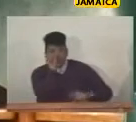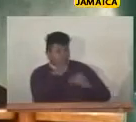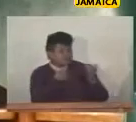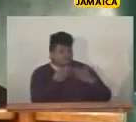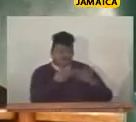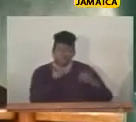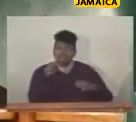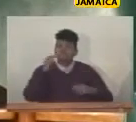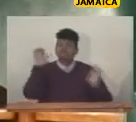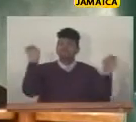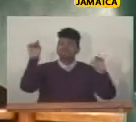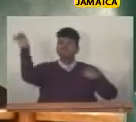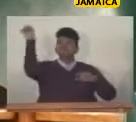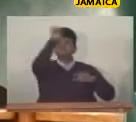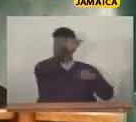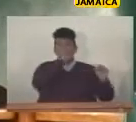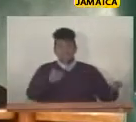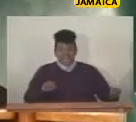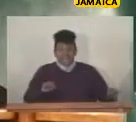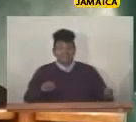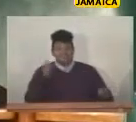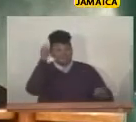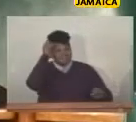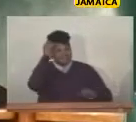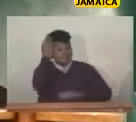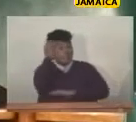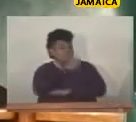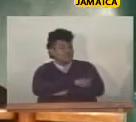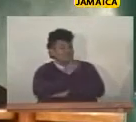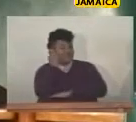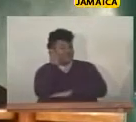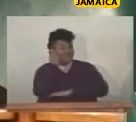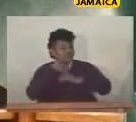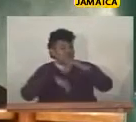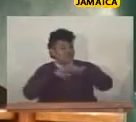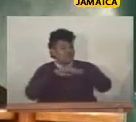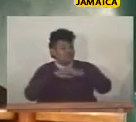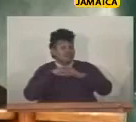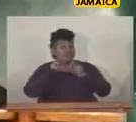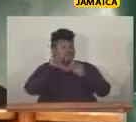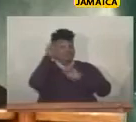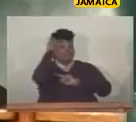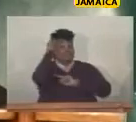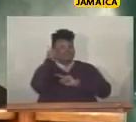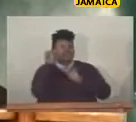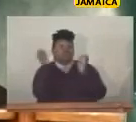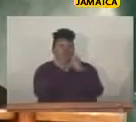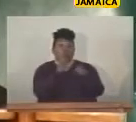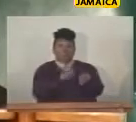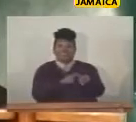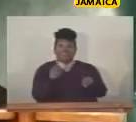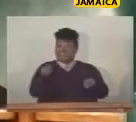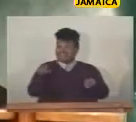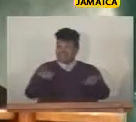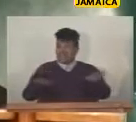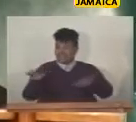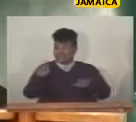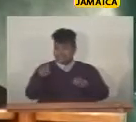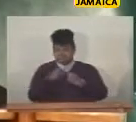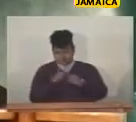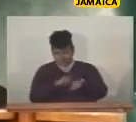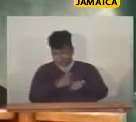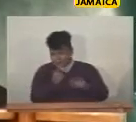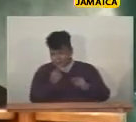exceeding 14 days, that an extension of the period must be approved by both Houses of Parliament by resolution supported